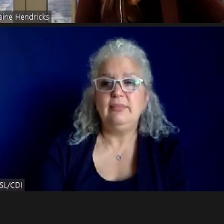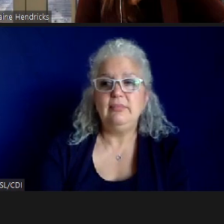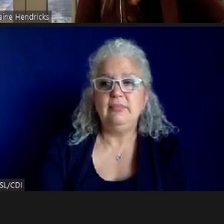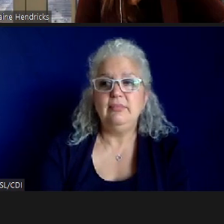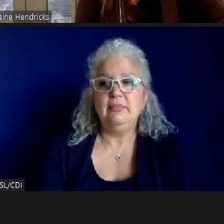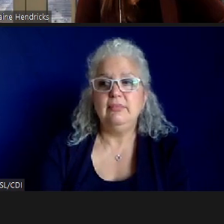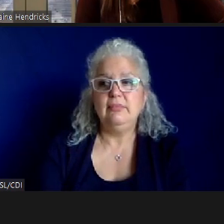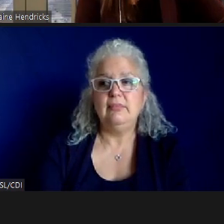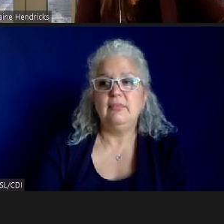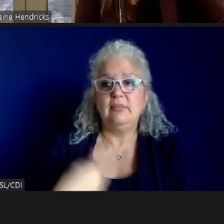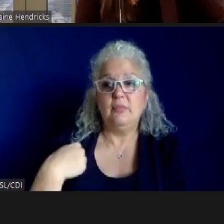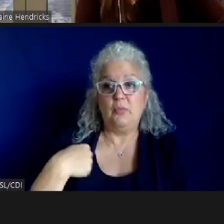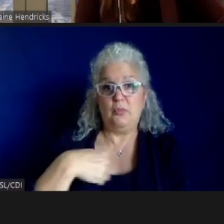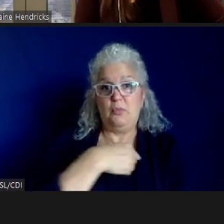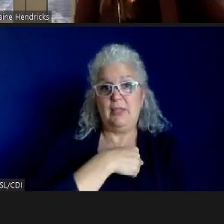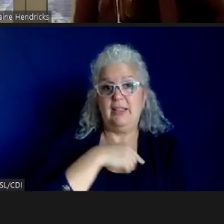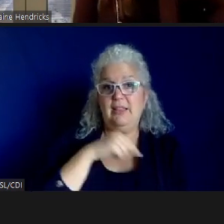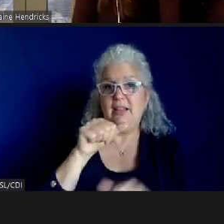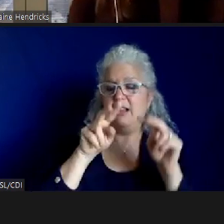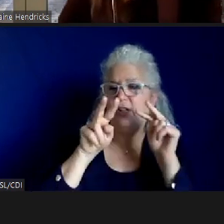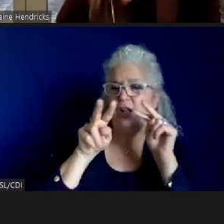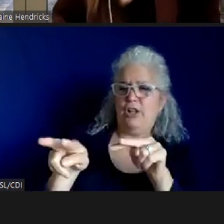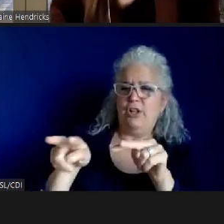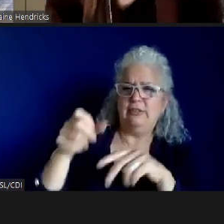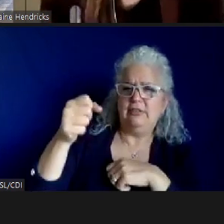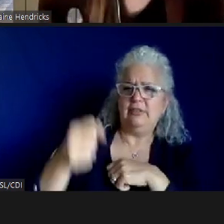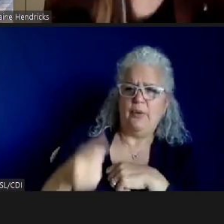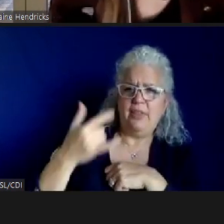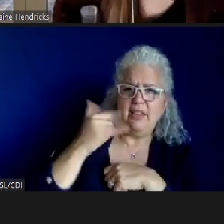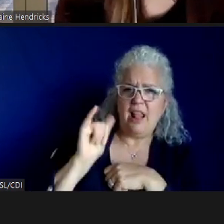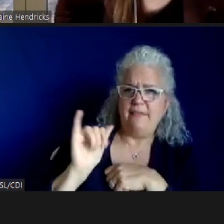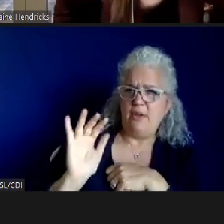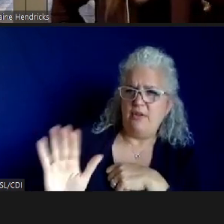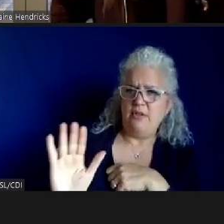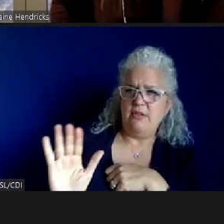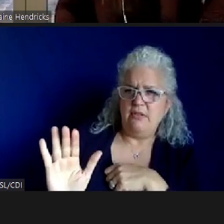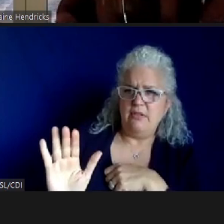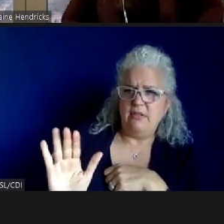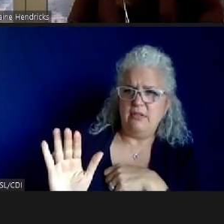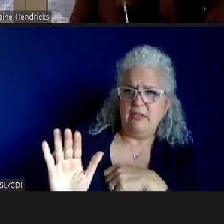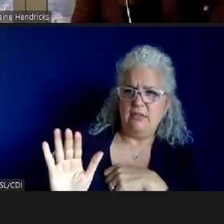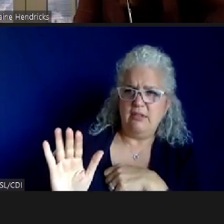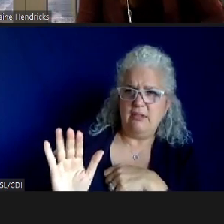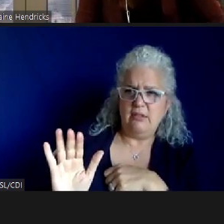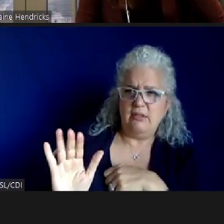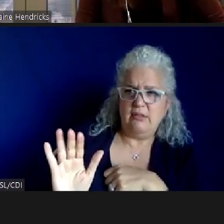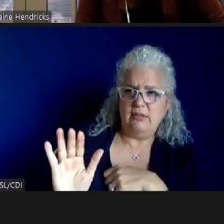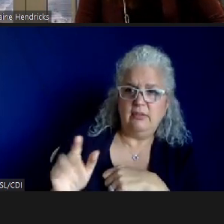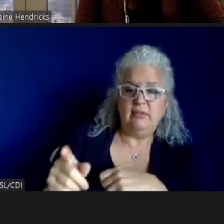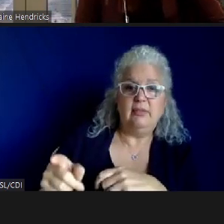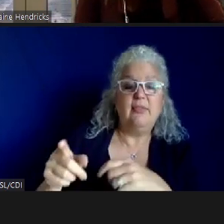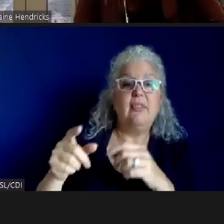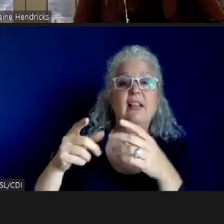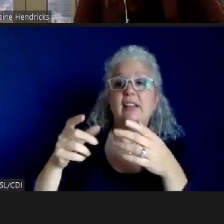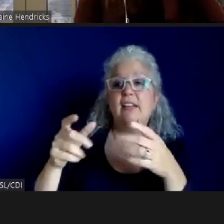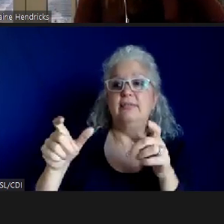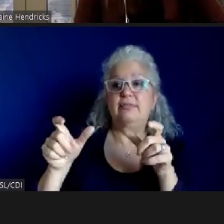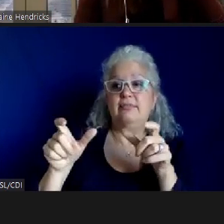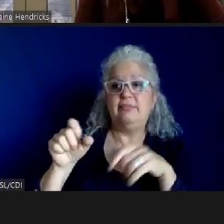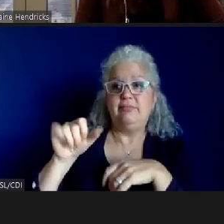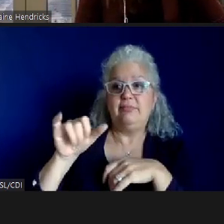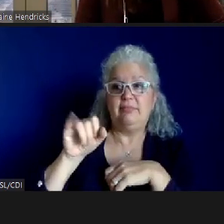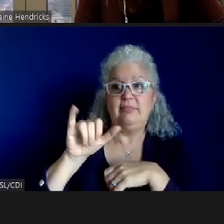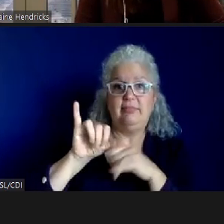their order preceded ours and was extended last week. And there were no changes in the nature of the order itself in